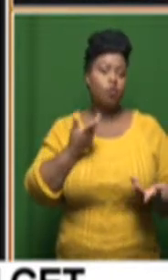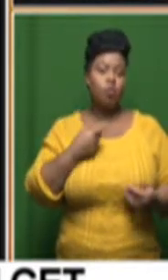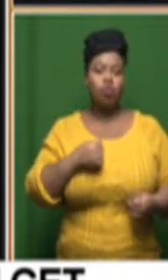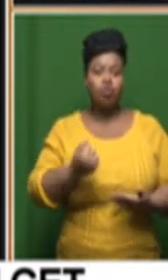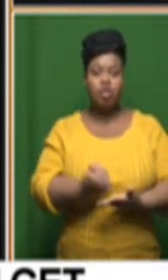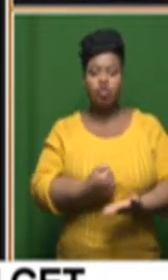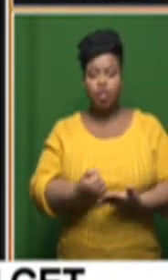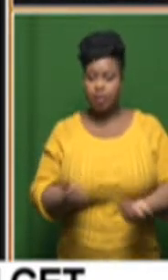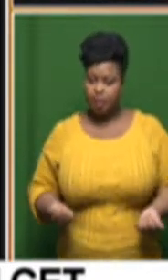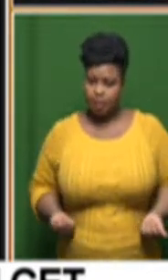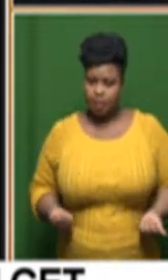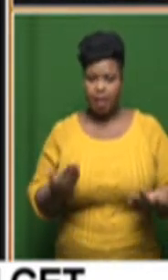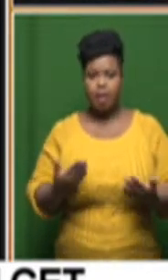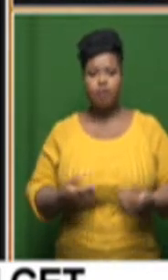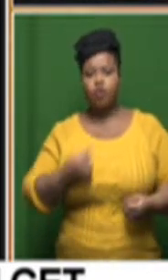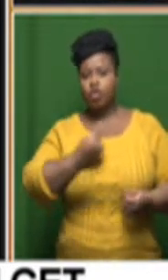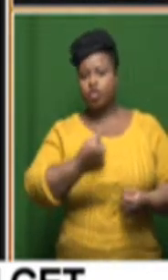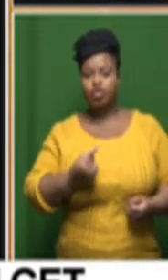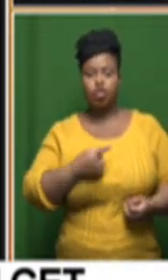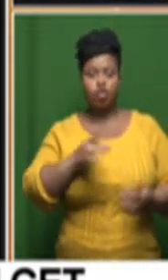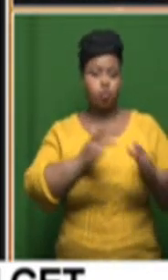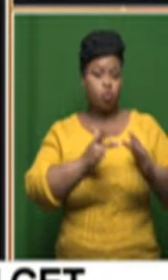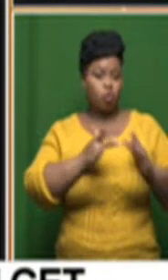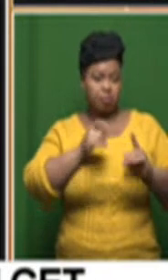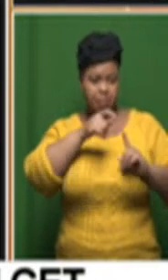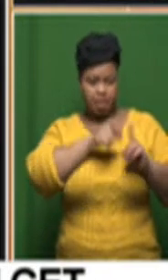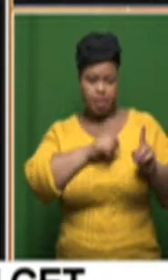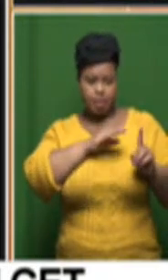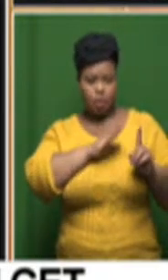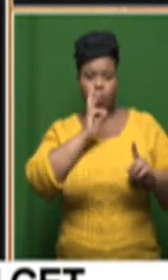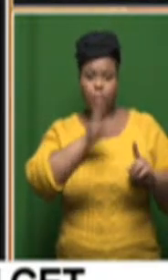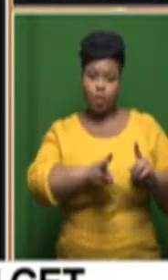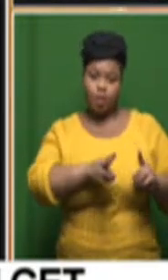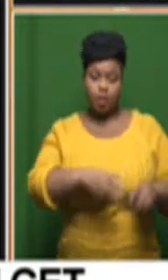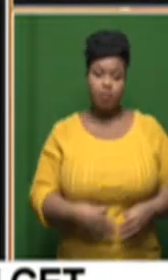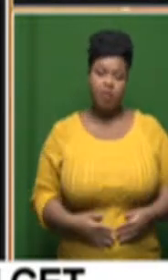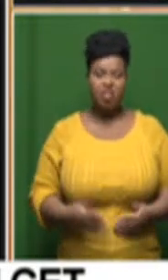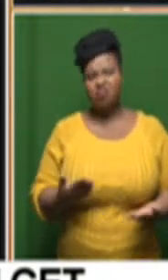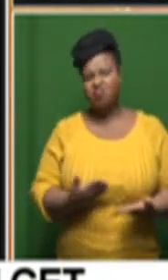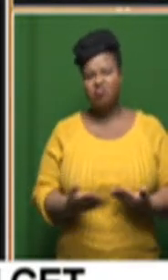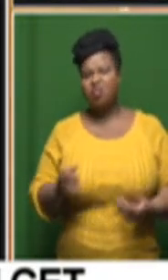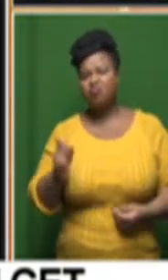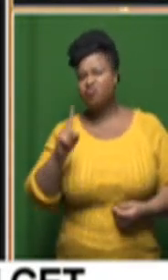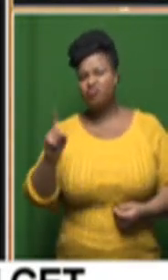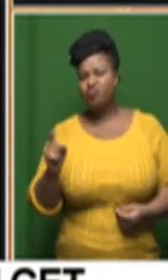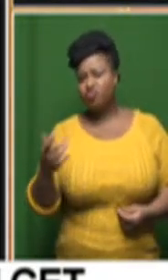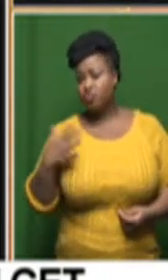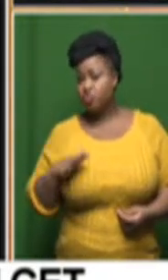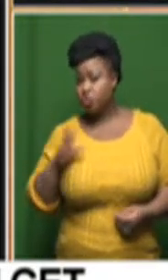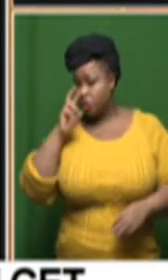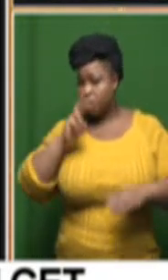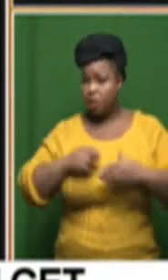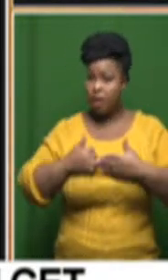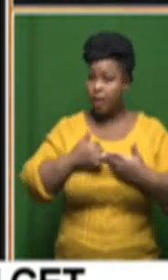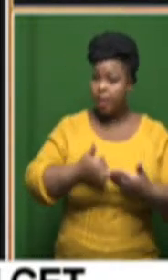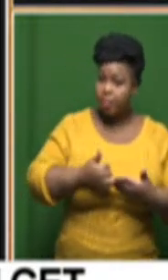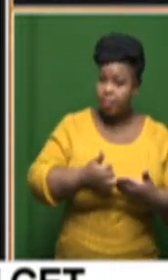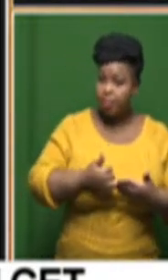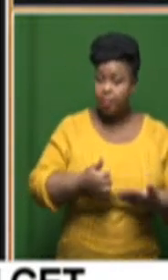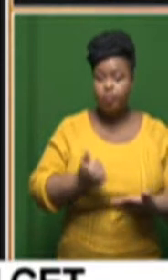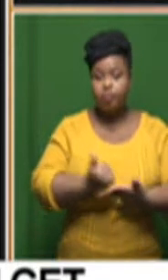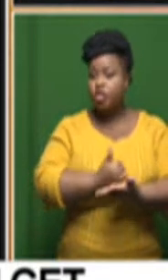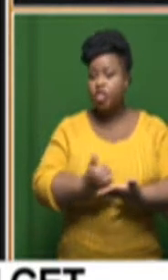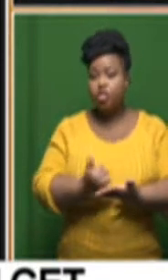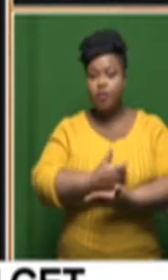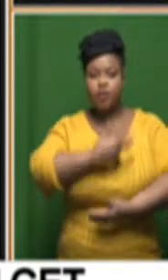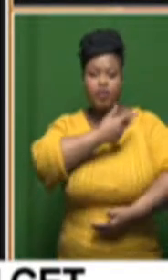offer help with each contact with a person. The standard question will be, do you need support to register for